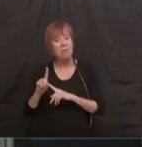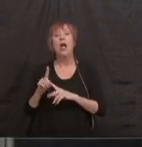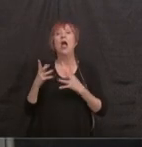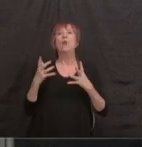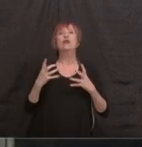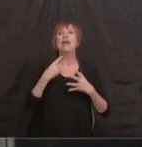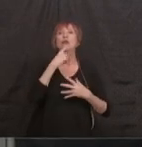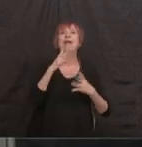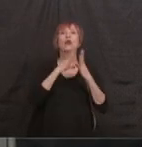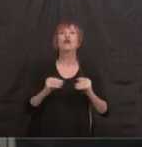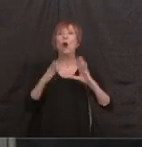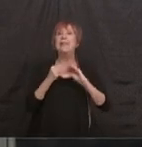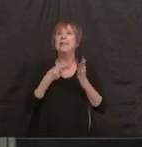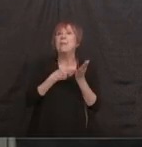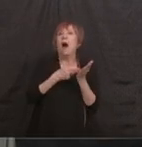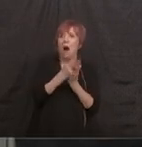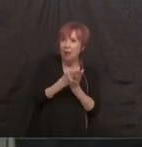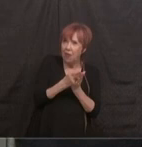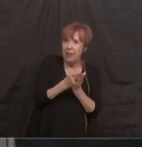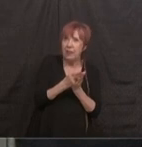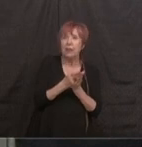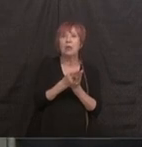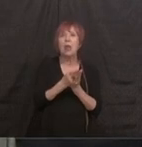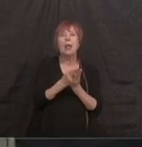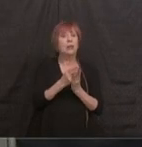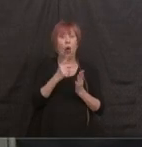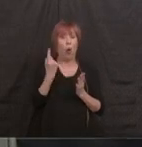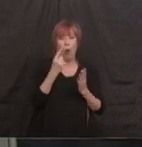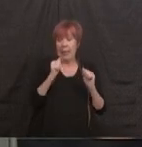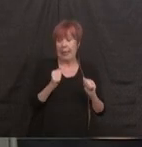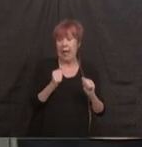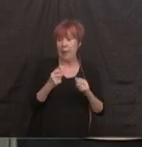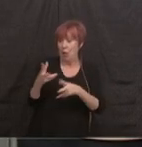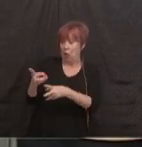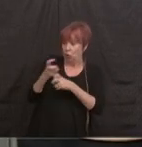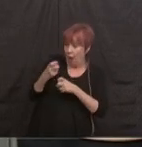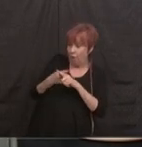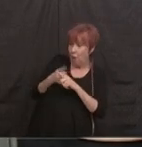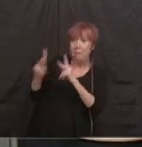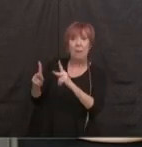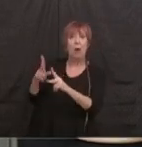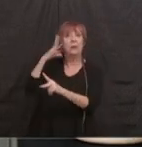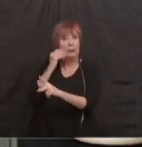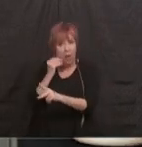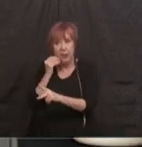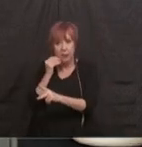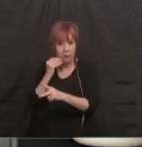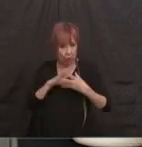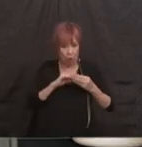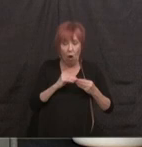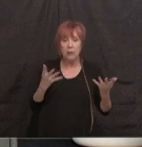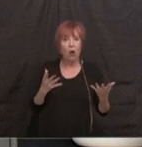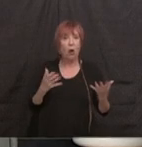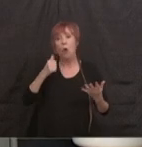we're telling stories that are authentic. And so they can only really come from the people that have lived or really understand the story. So whether that's